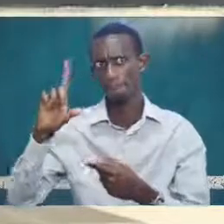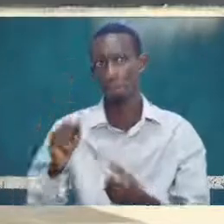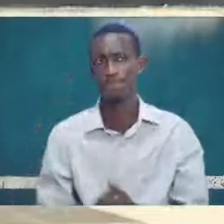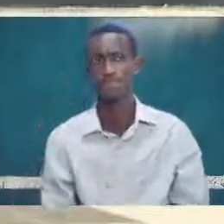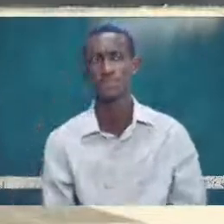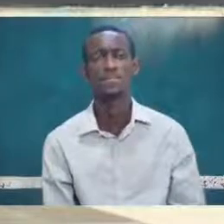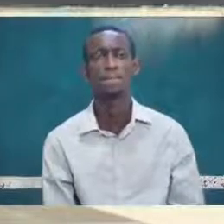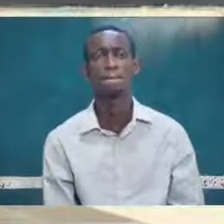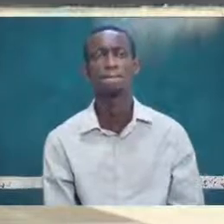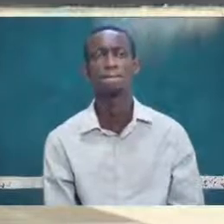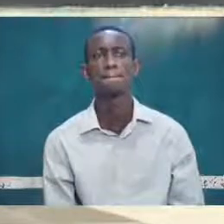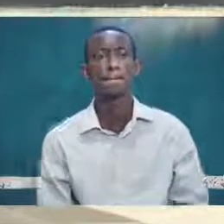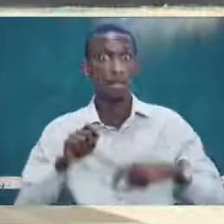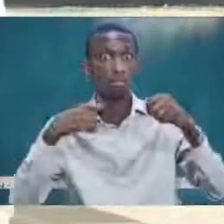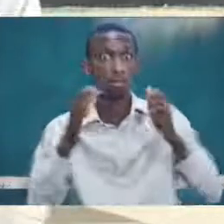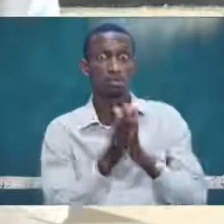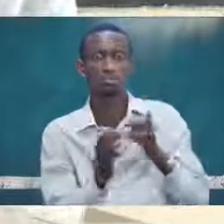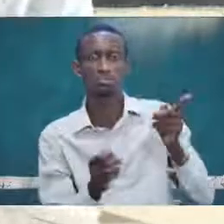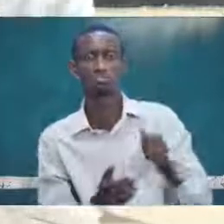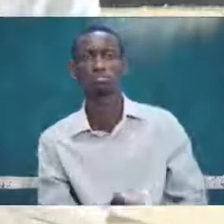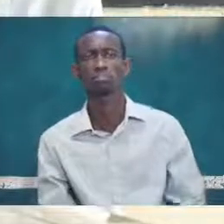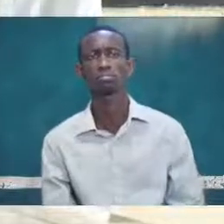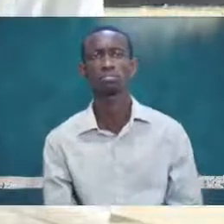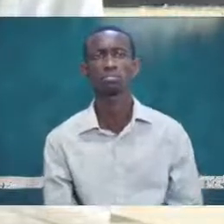metal reacting with the hydrochloric acid,